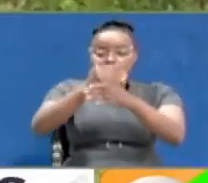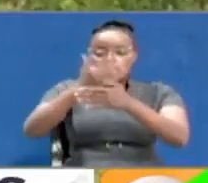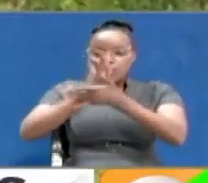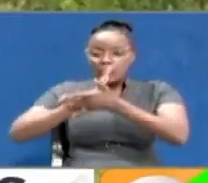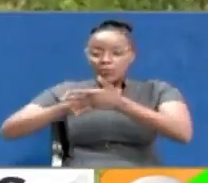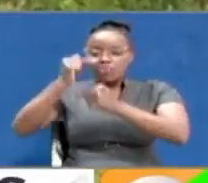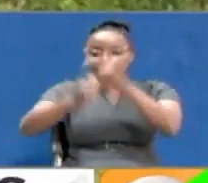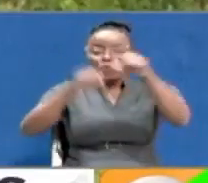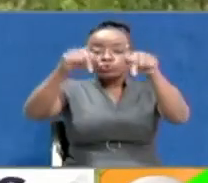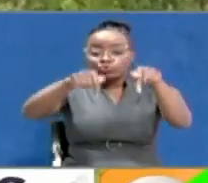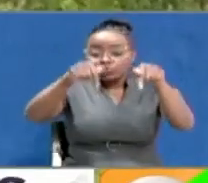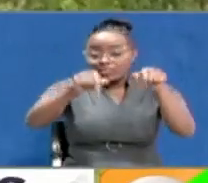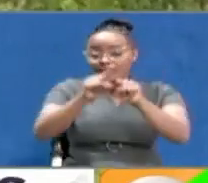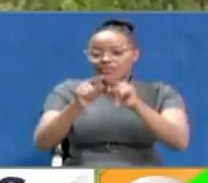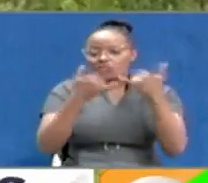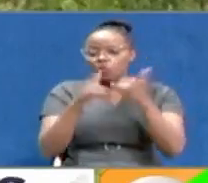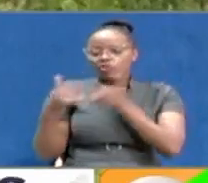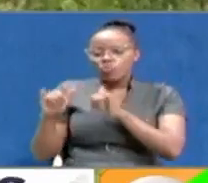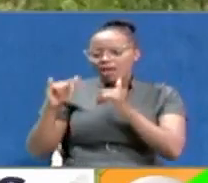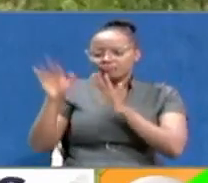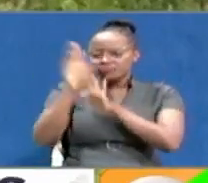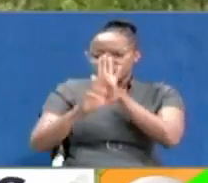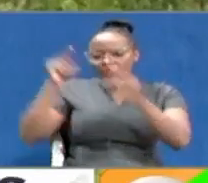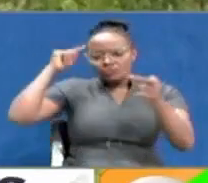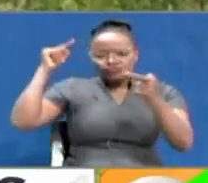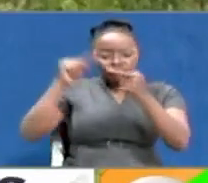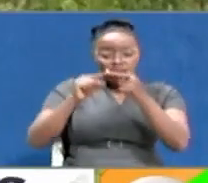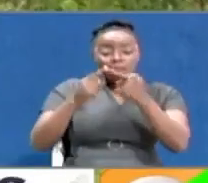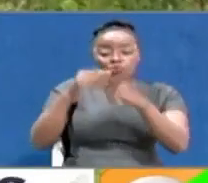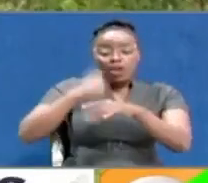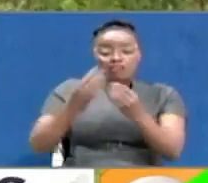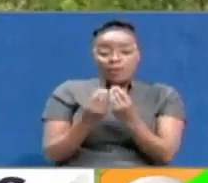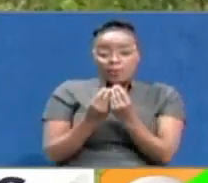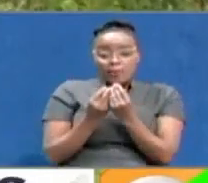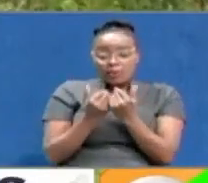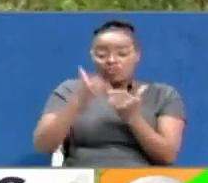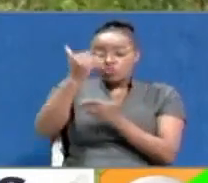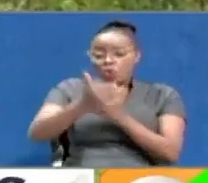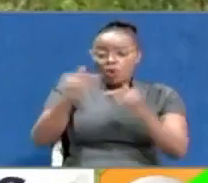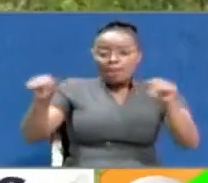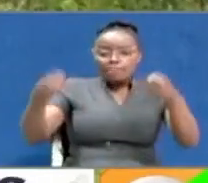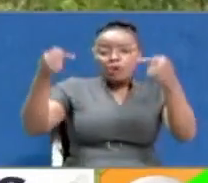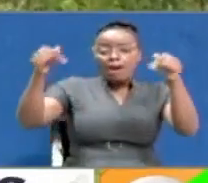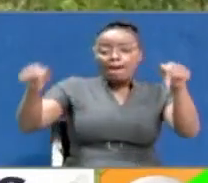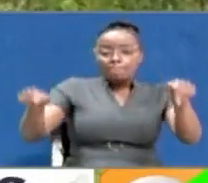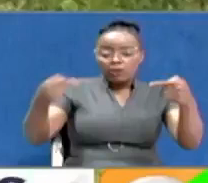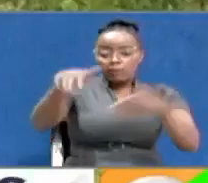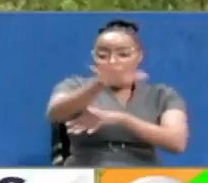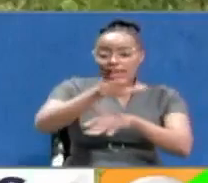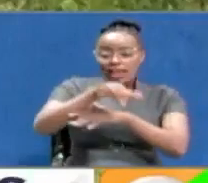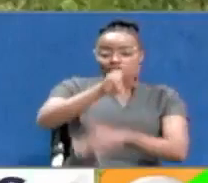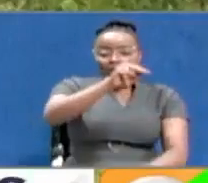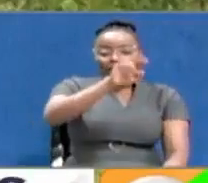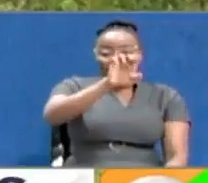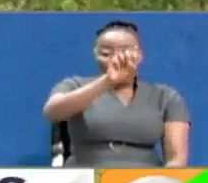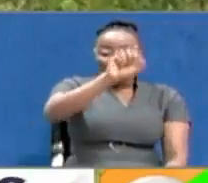demarcation process today as part of a raft of measures aimed at finding a lasting solution to the perennial clashes witnessed in the war-torn areas of